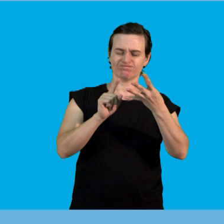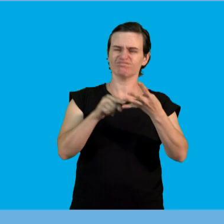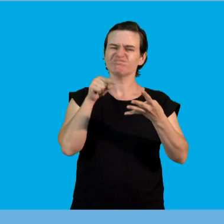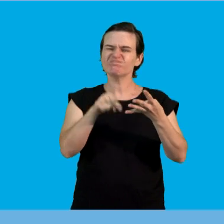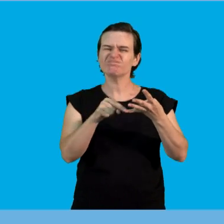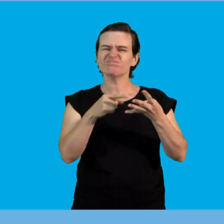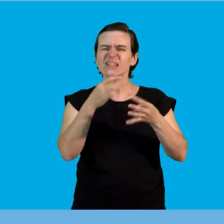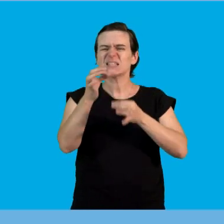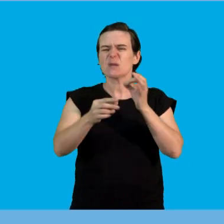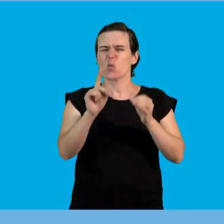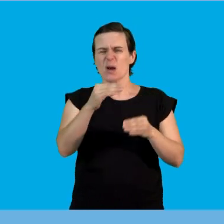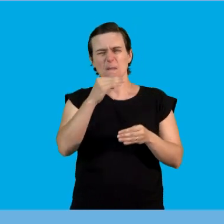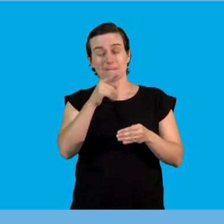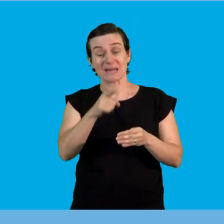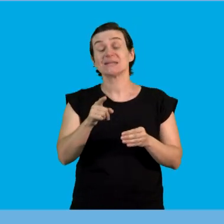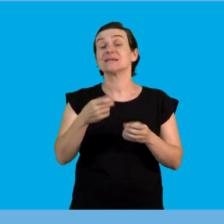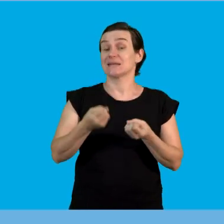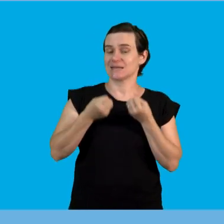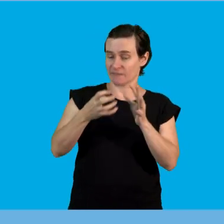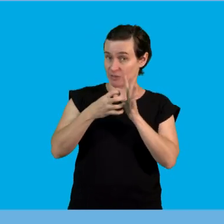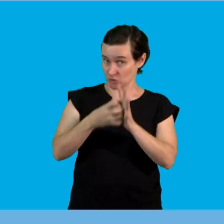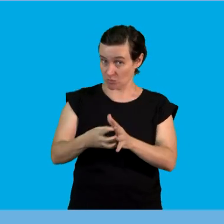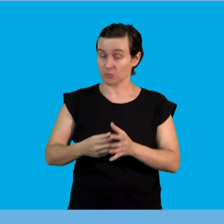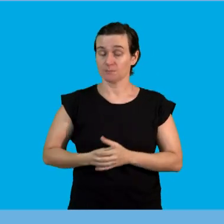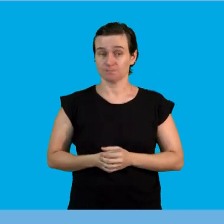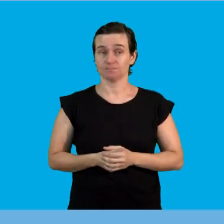by the following and provide an example of each.